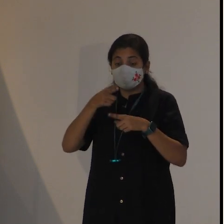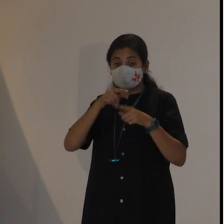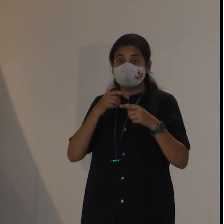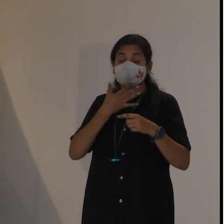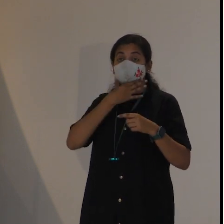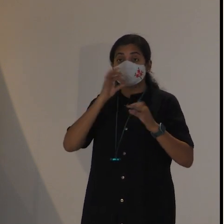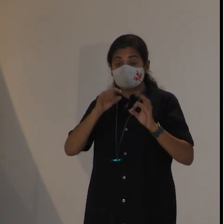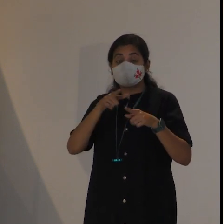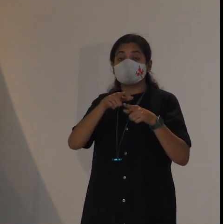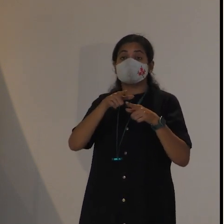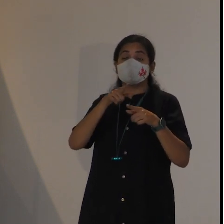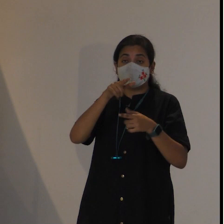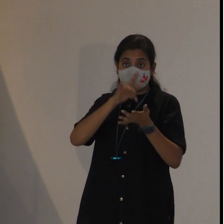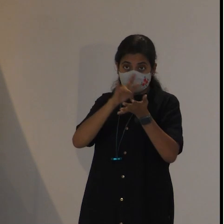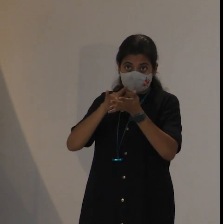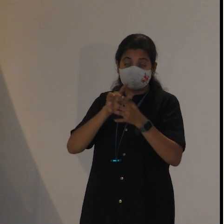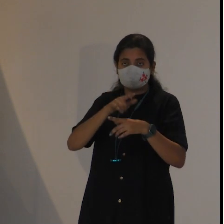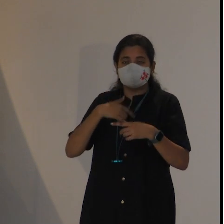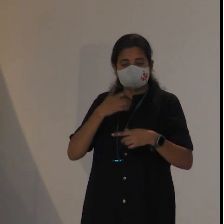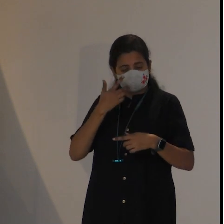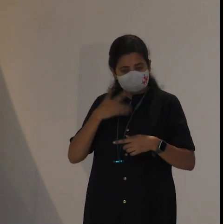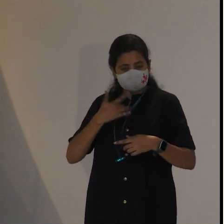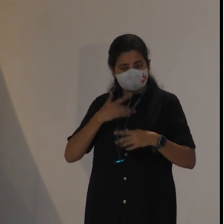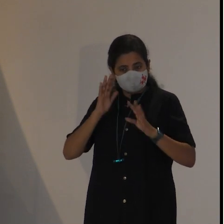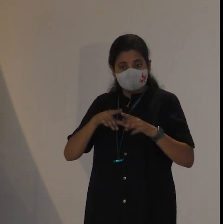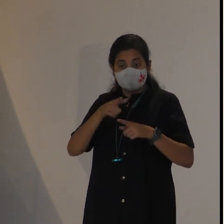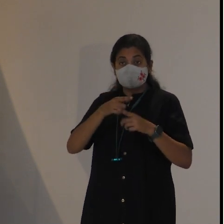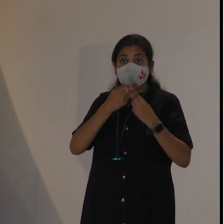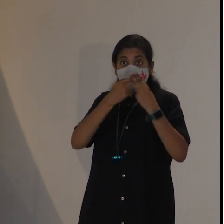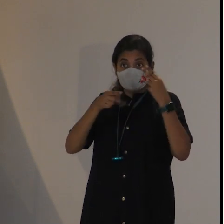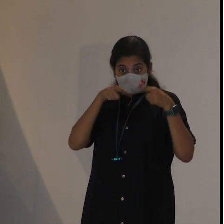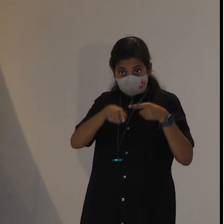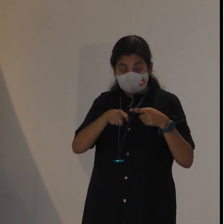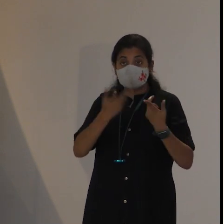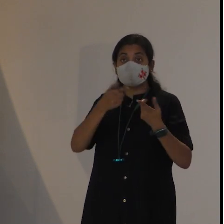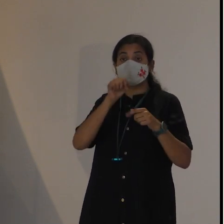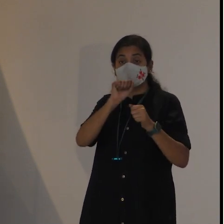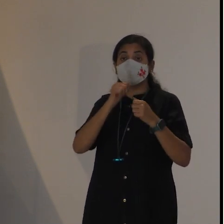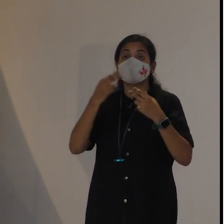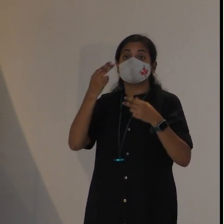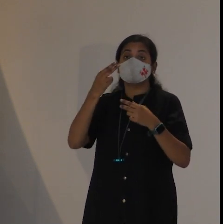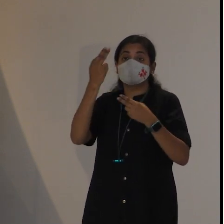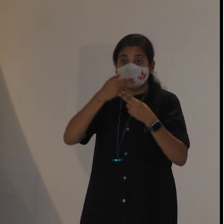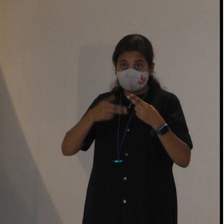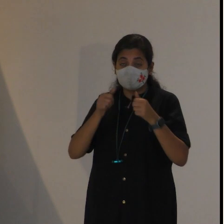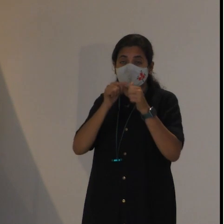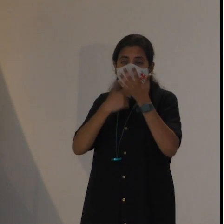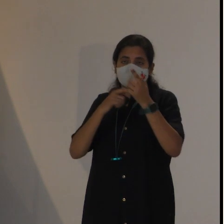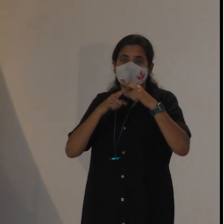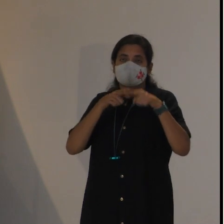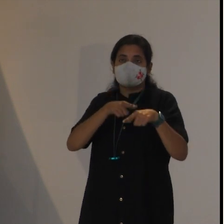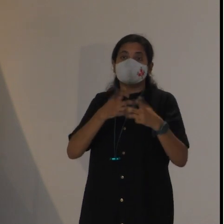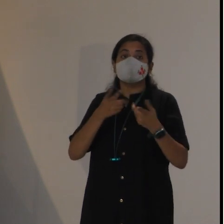Santa Monica space, we suddenly realized that if we're telling the story of Christianity and Christian art, we should do it the way the believer